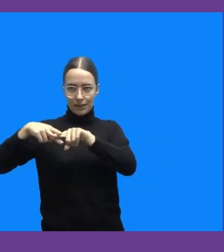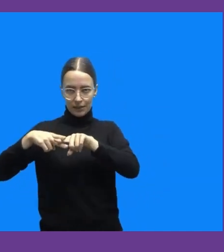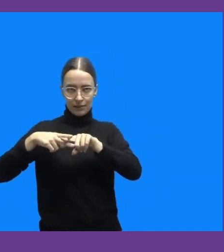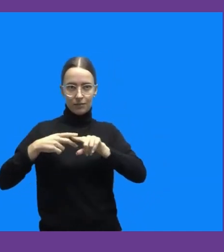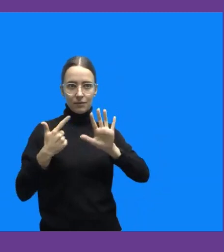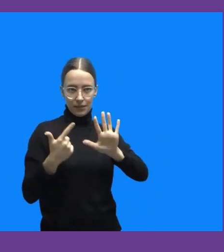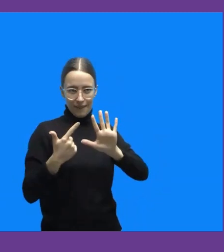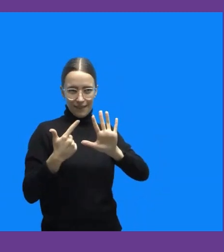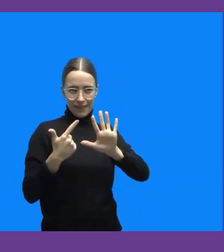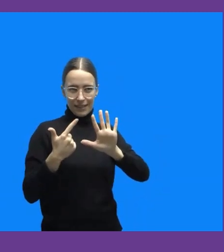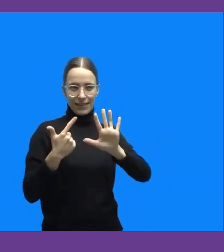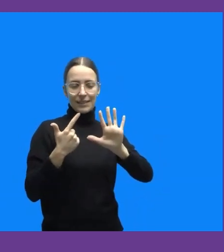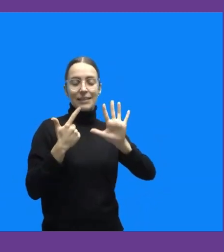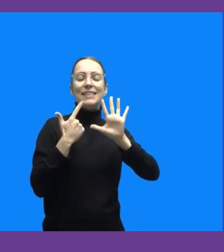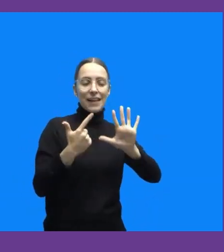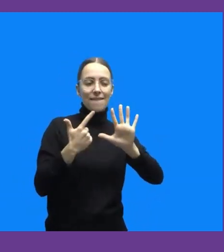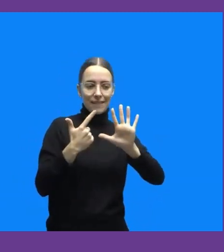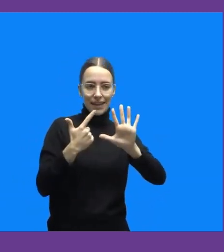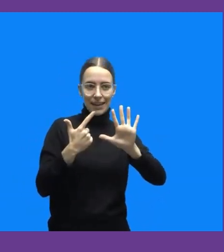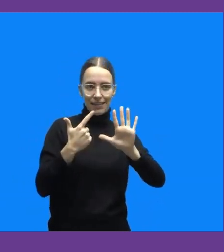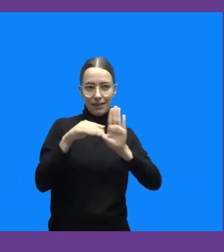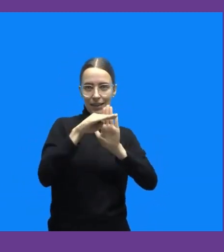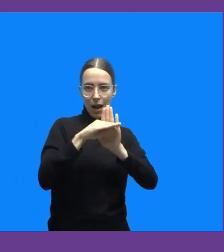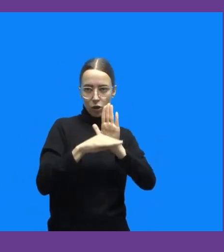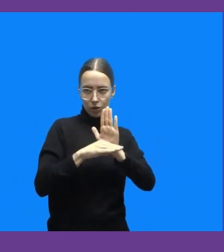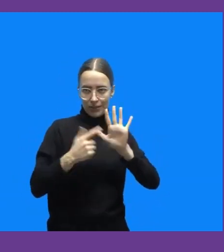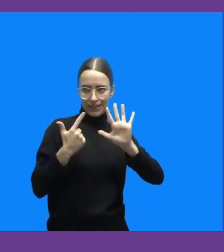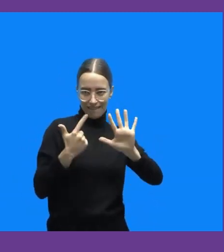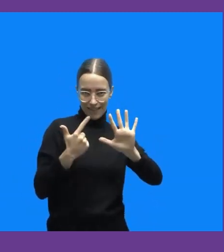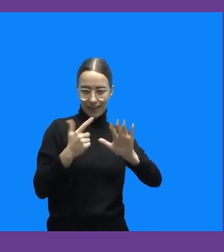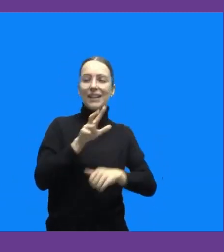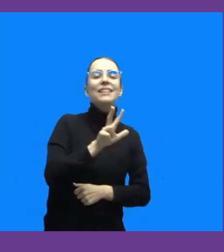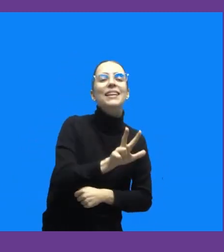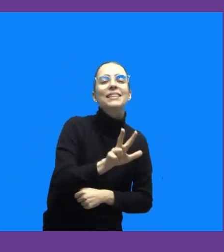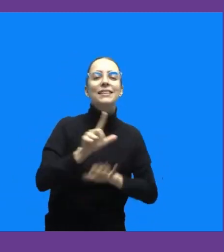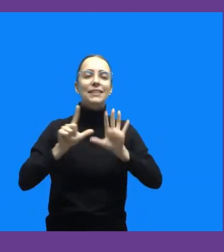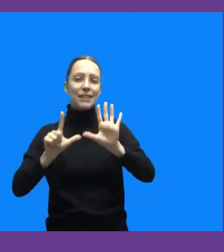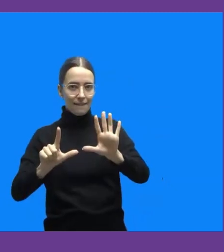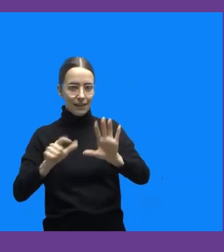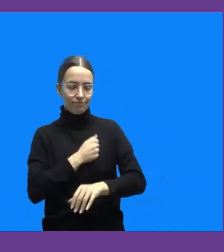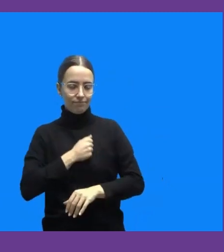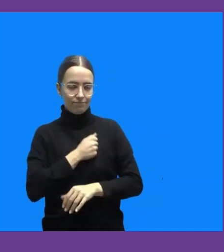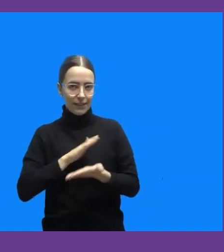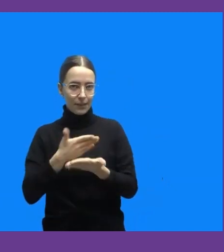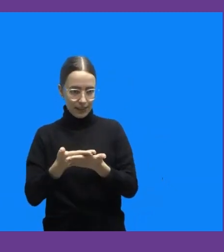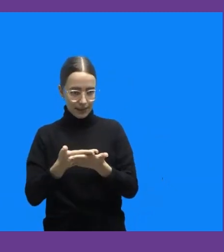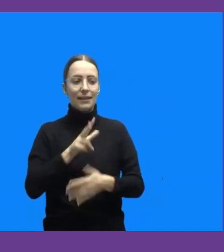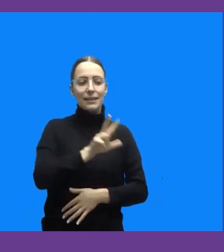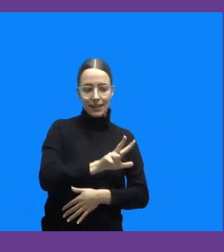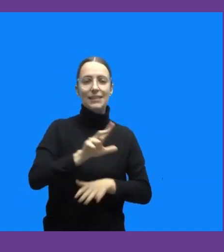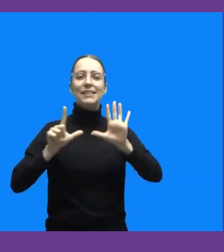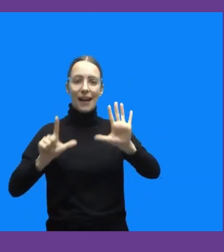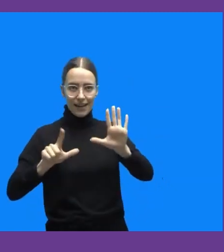were policies of the universities. Accessibility is there, for example. We also came with welcoming the students.